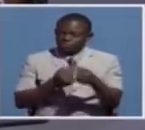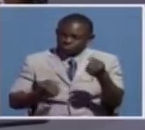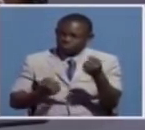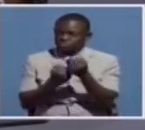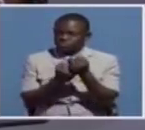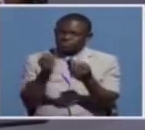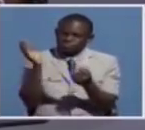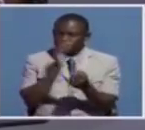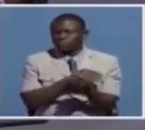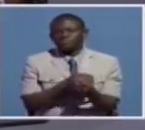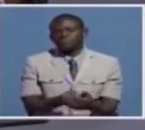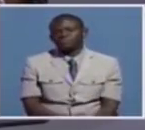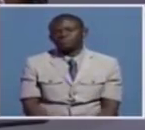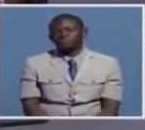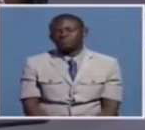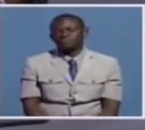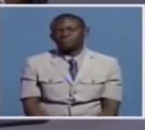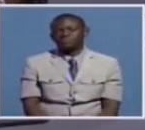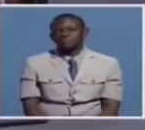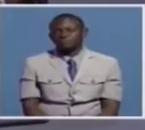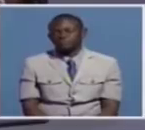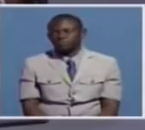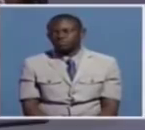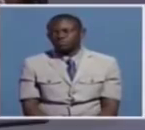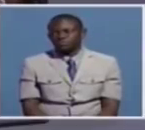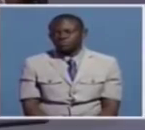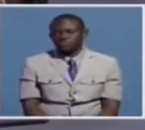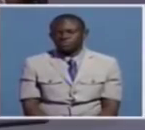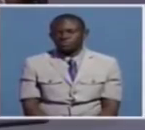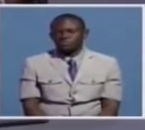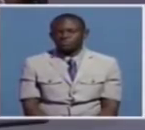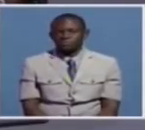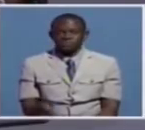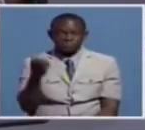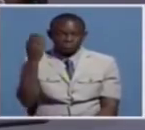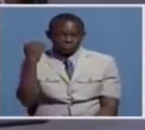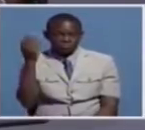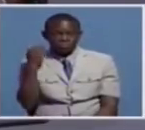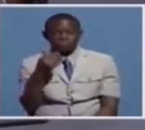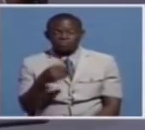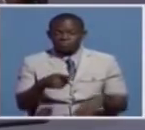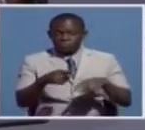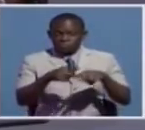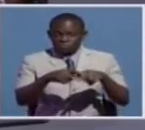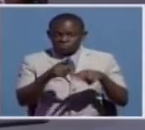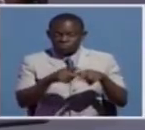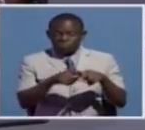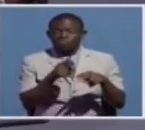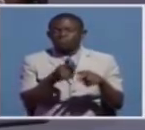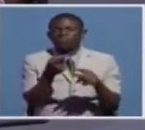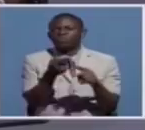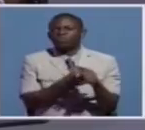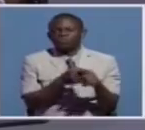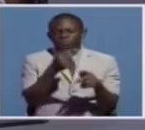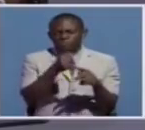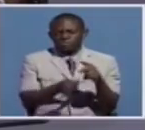But we of course, by then everybody knew it was related to sexual transmission, right? So everybody knew.